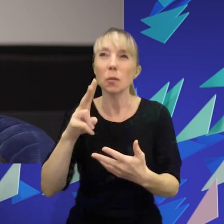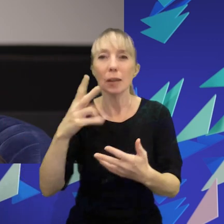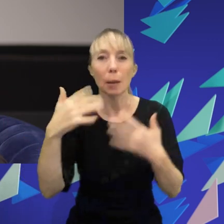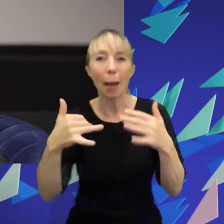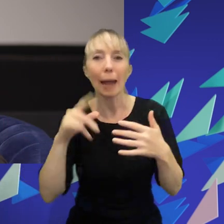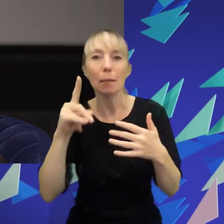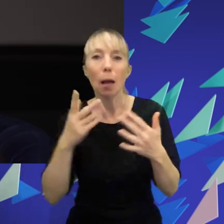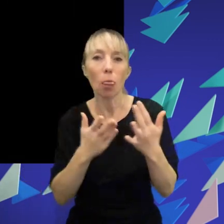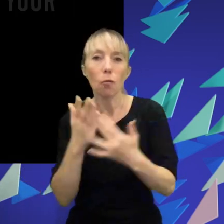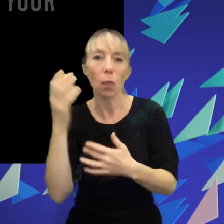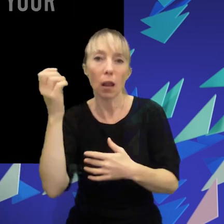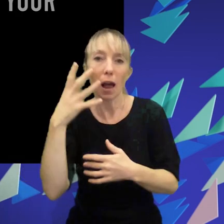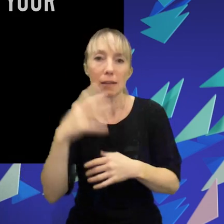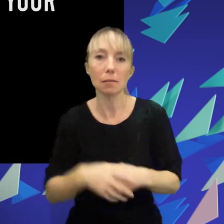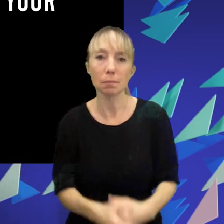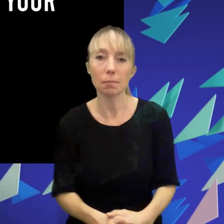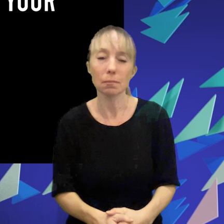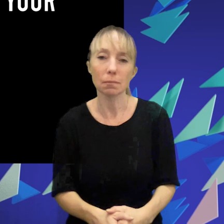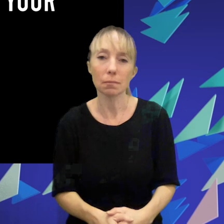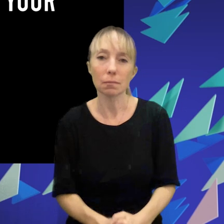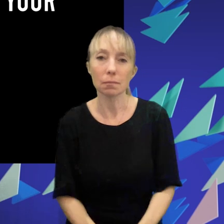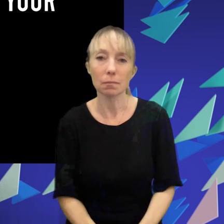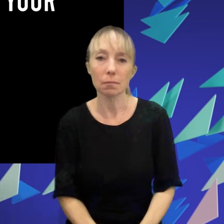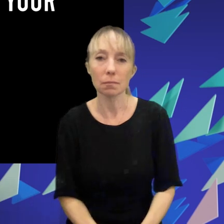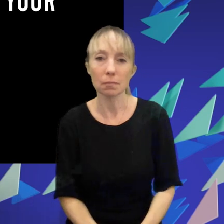So that's what I meant, you know.